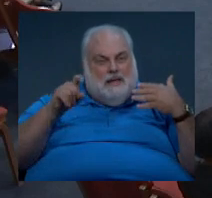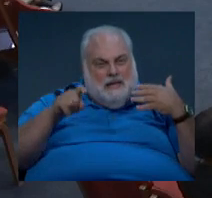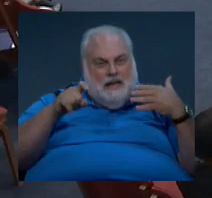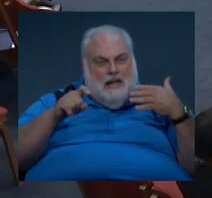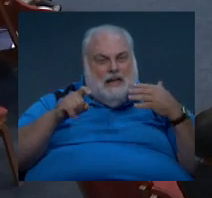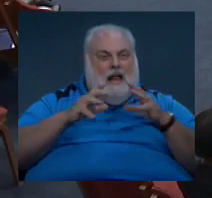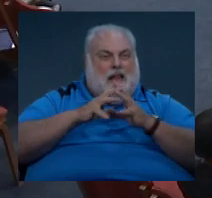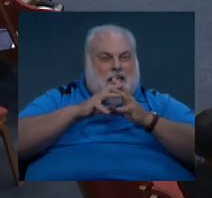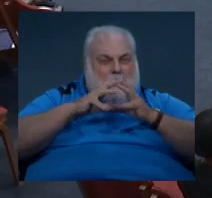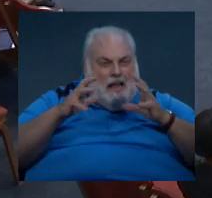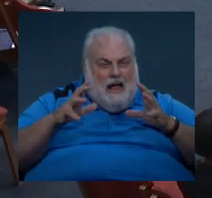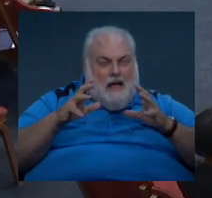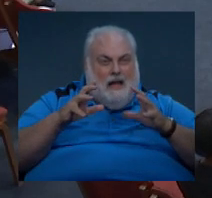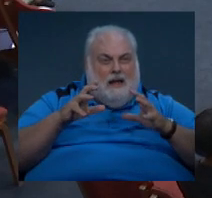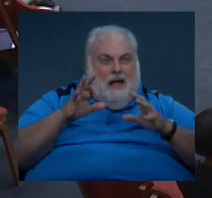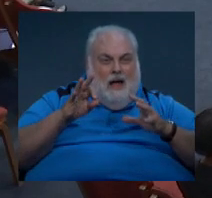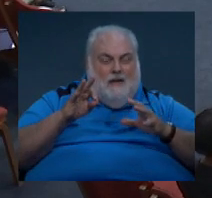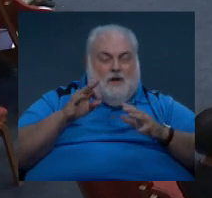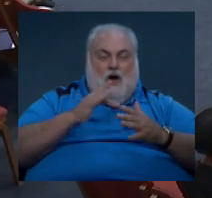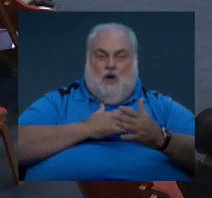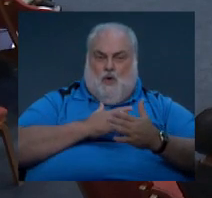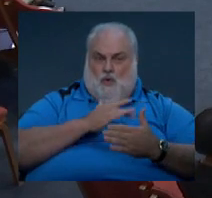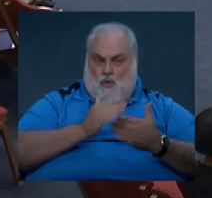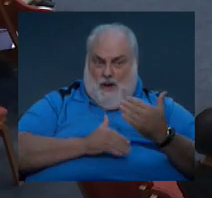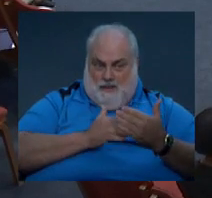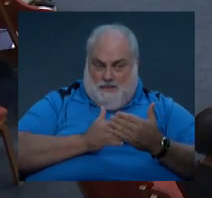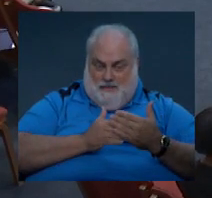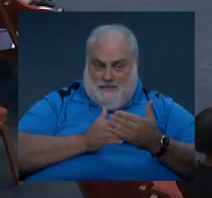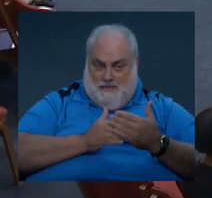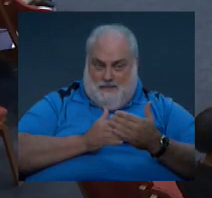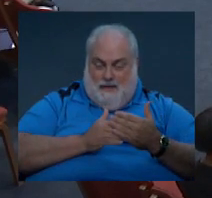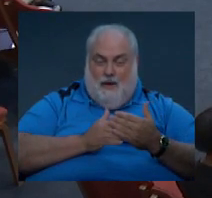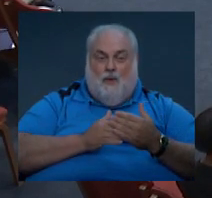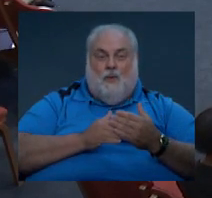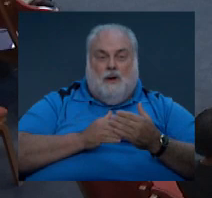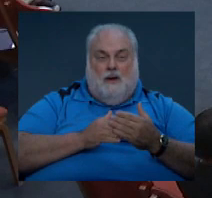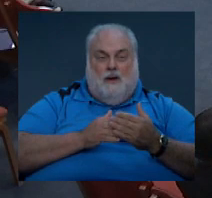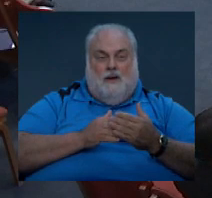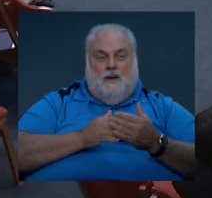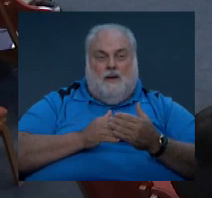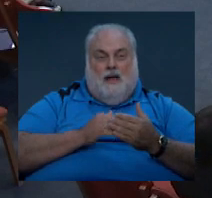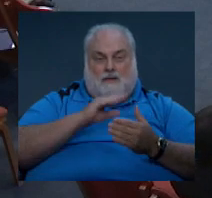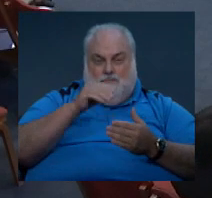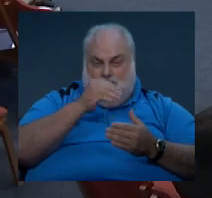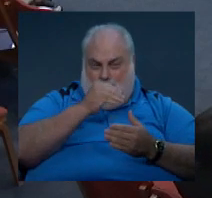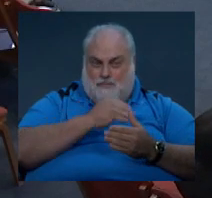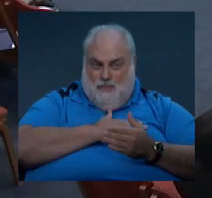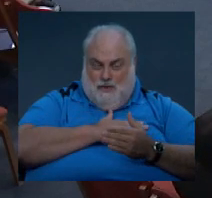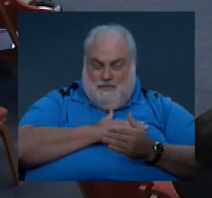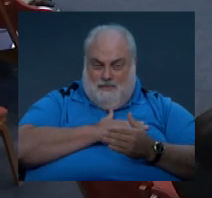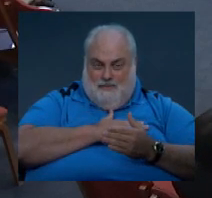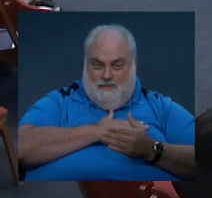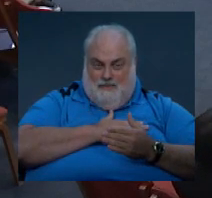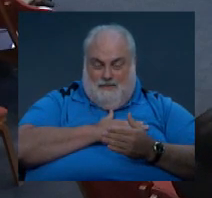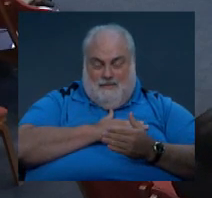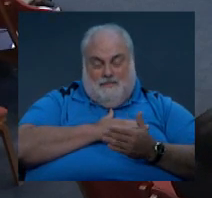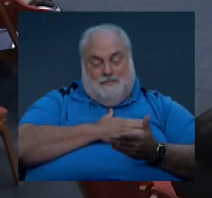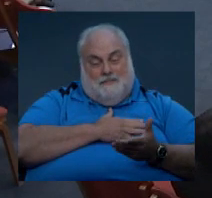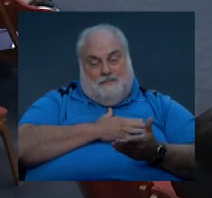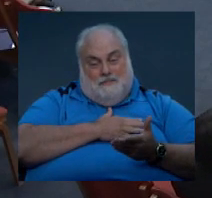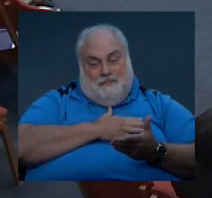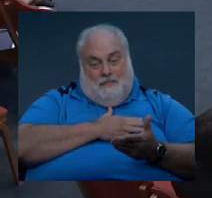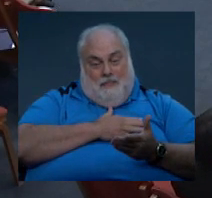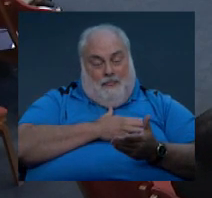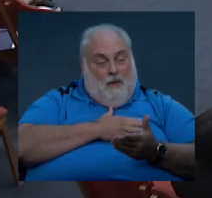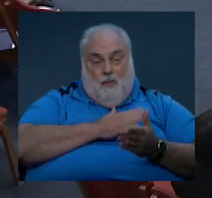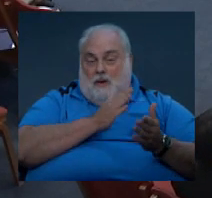a whole lot of grace, and we need some mercy. And so we're not